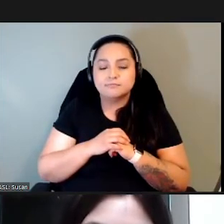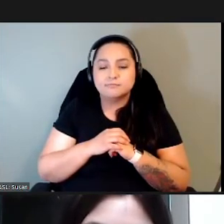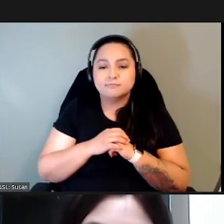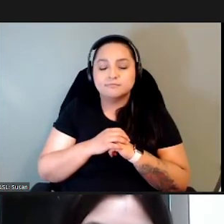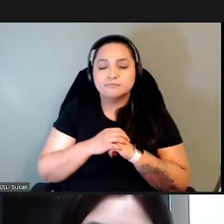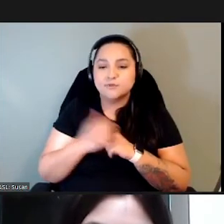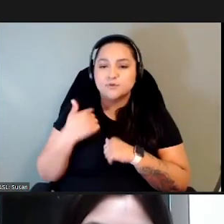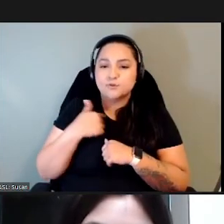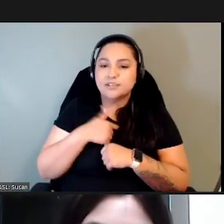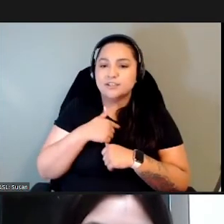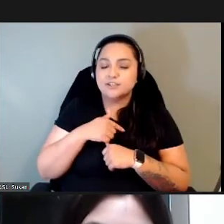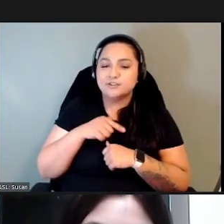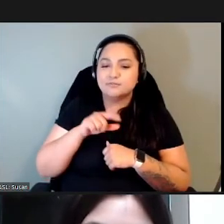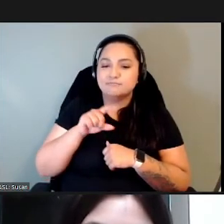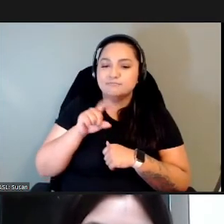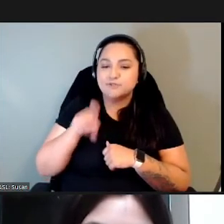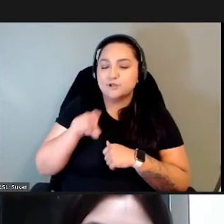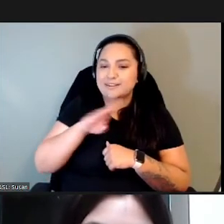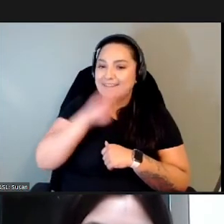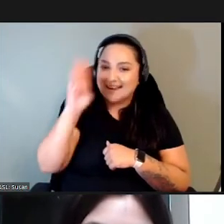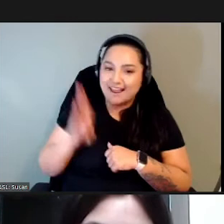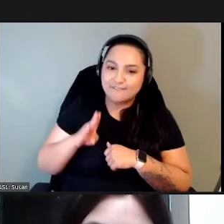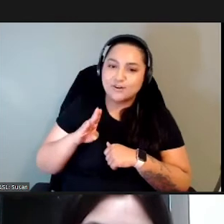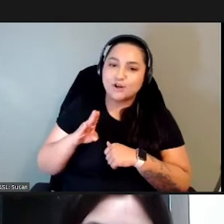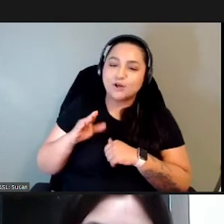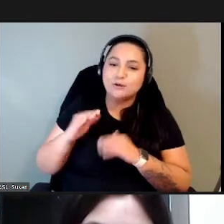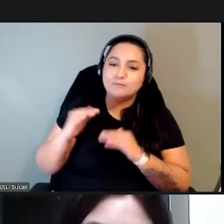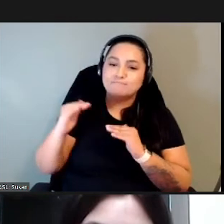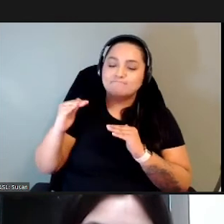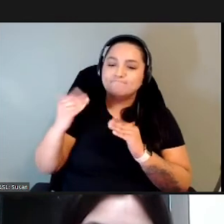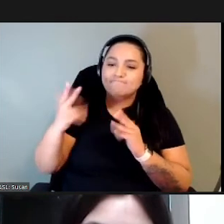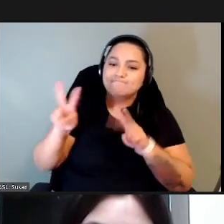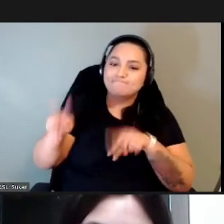undervalued the what it is required to manifest